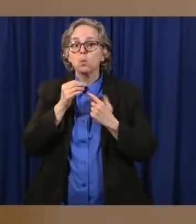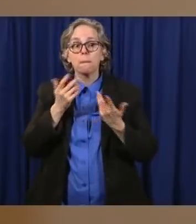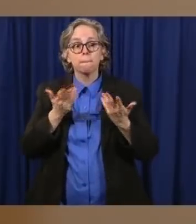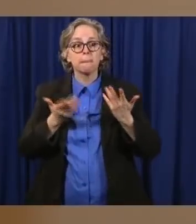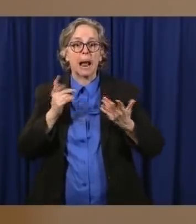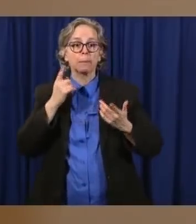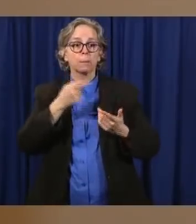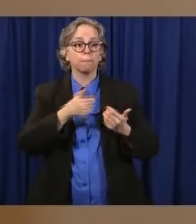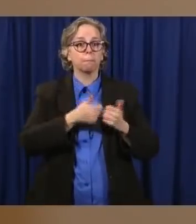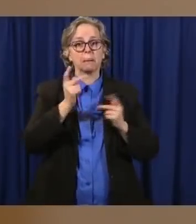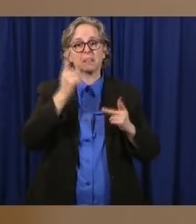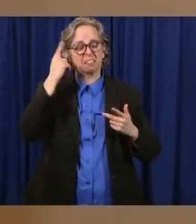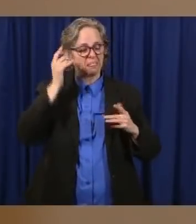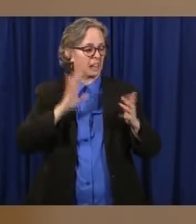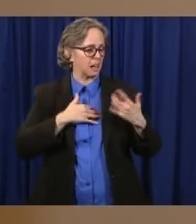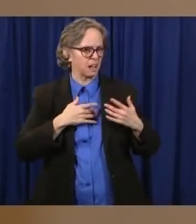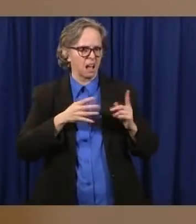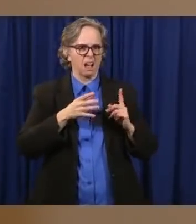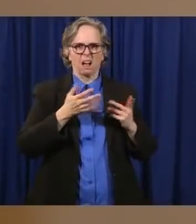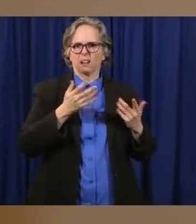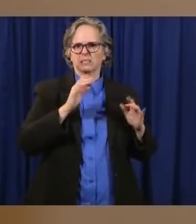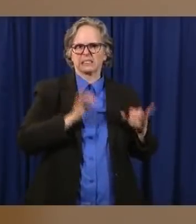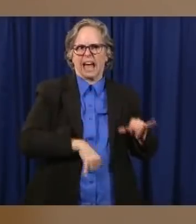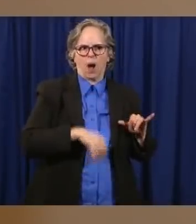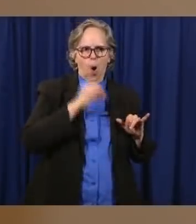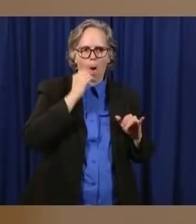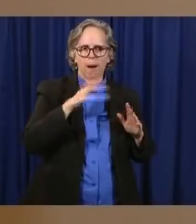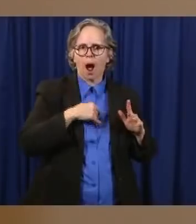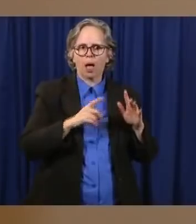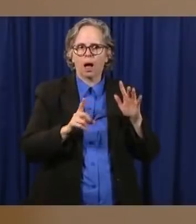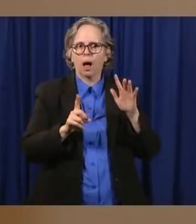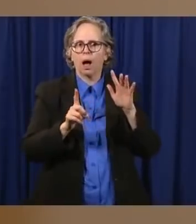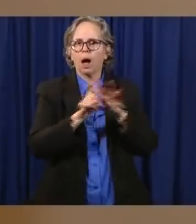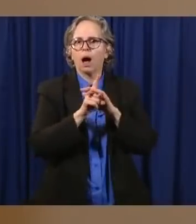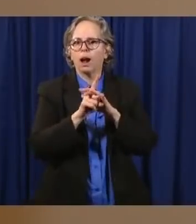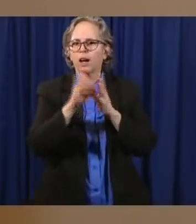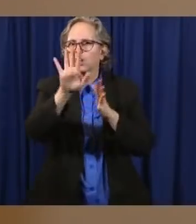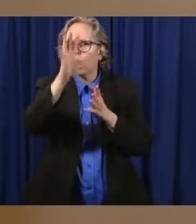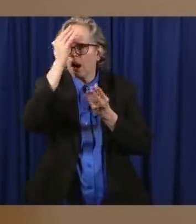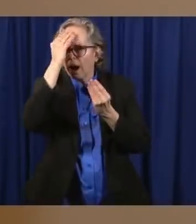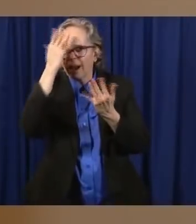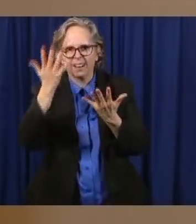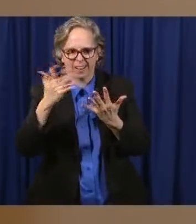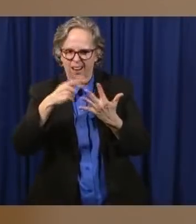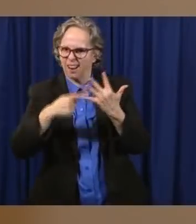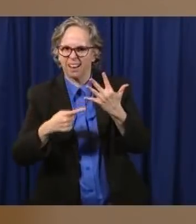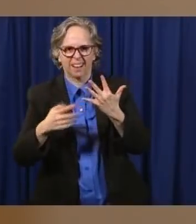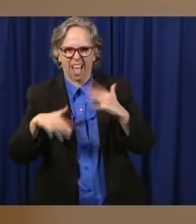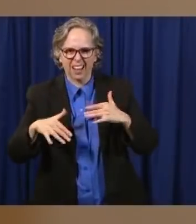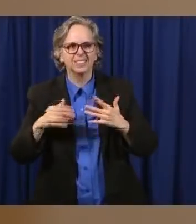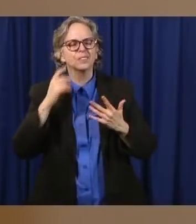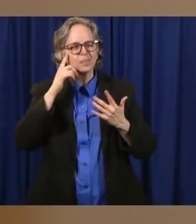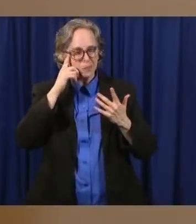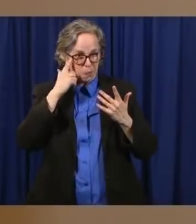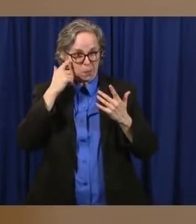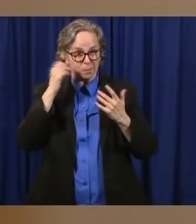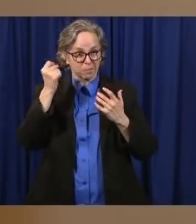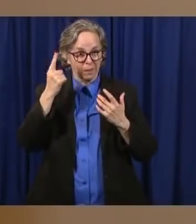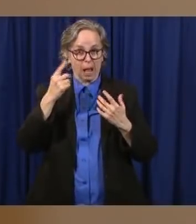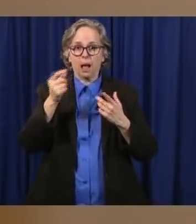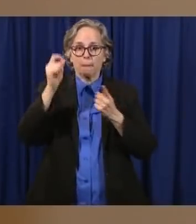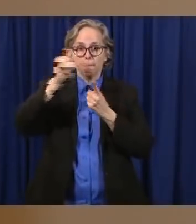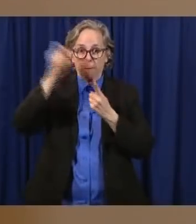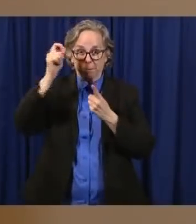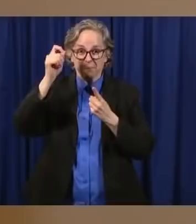at home, and we don't have them in my data here. But when we have the blood test, and we think toward the end of this